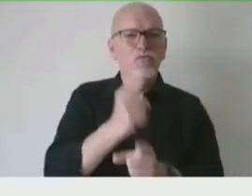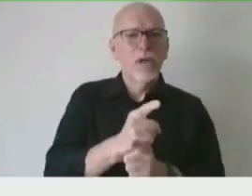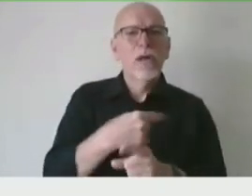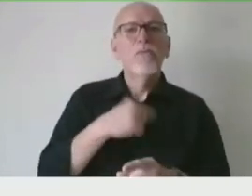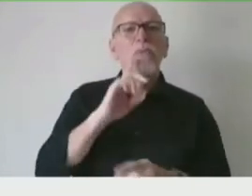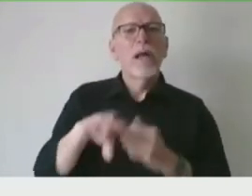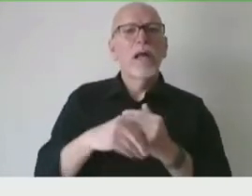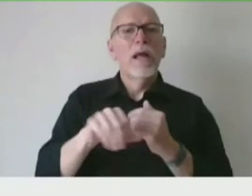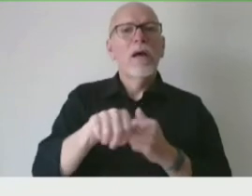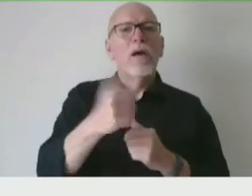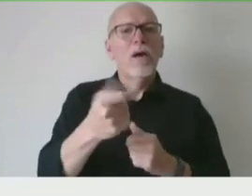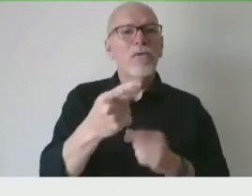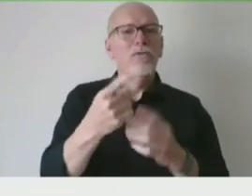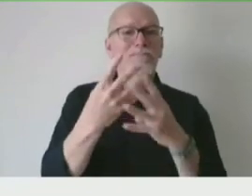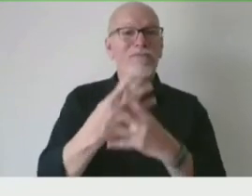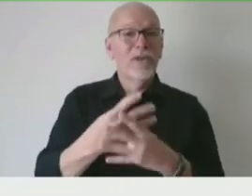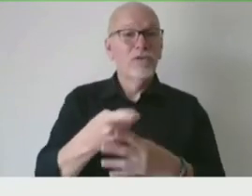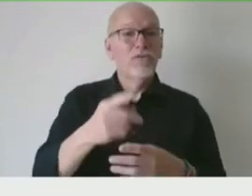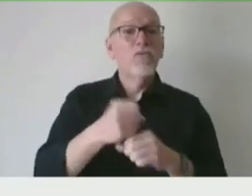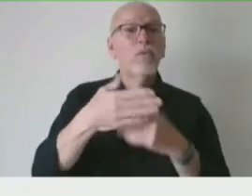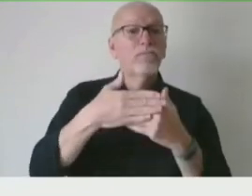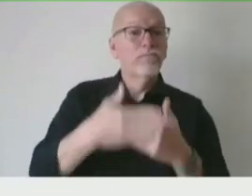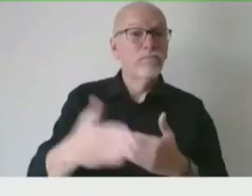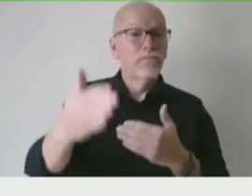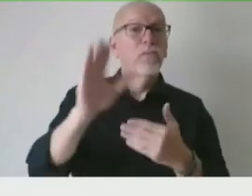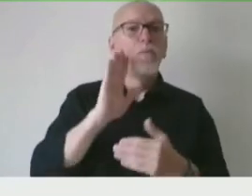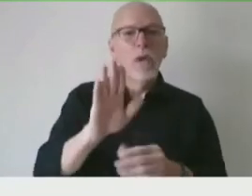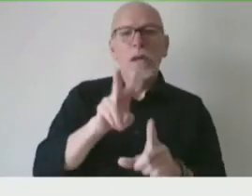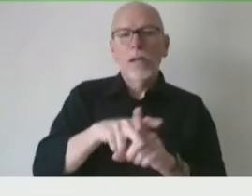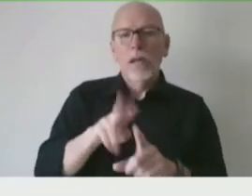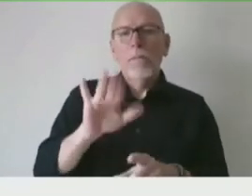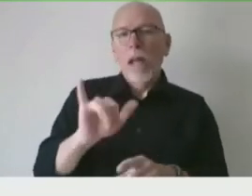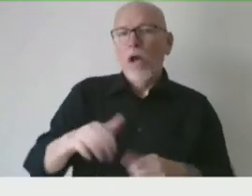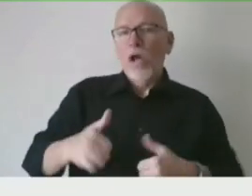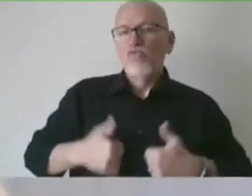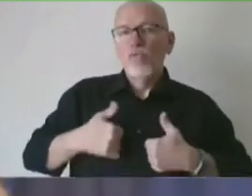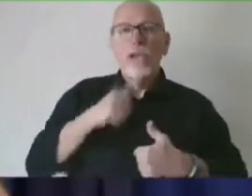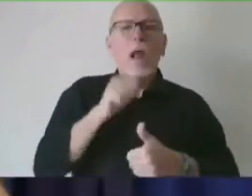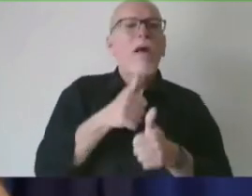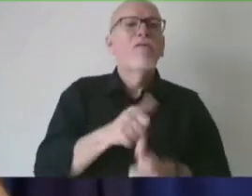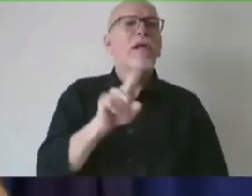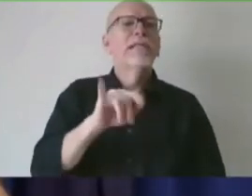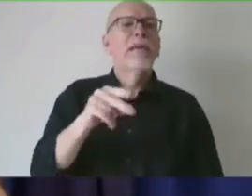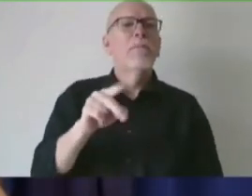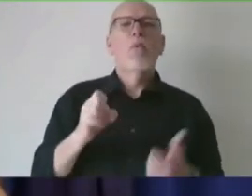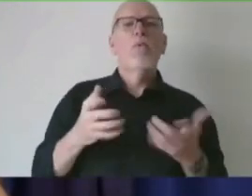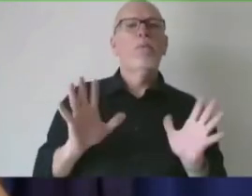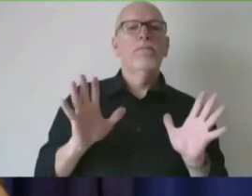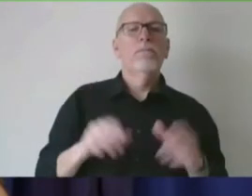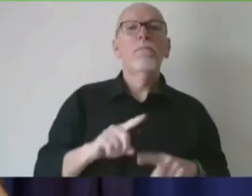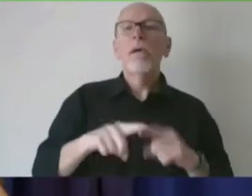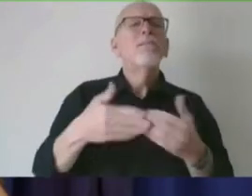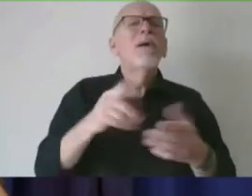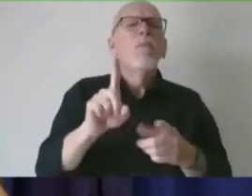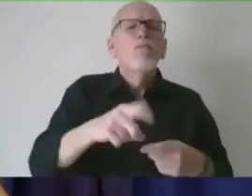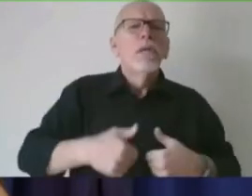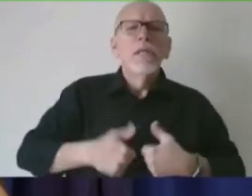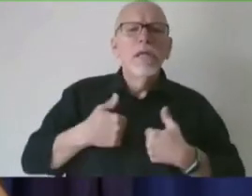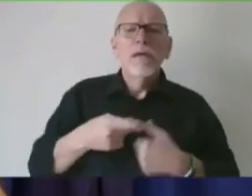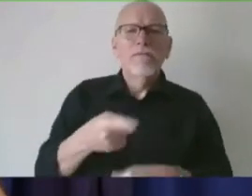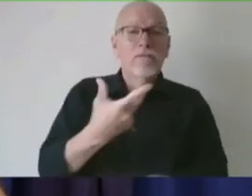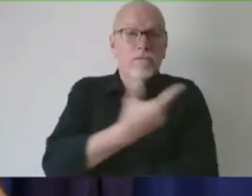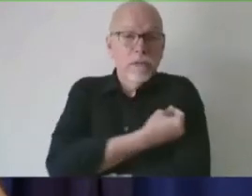geocoding filter so that records going forward are assigned by their full address. But no matter where you live, the COVID-19 vaccine can help